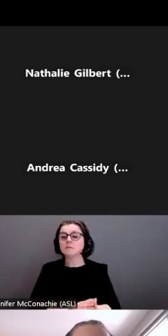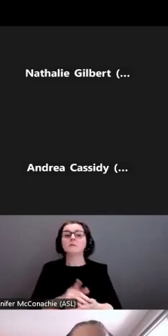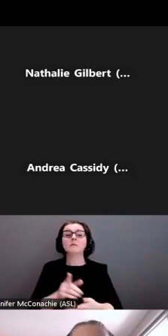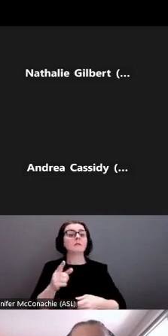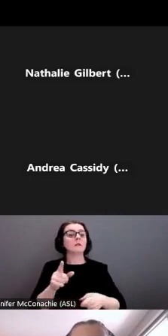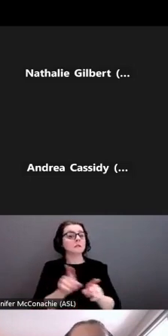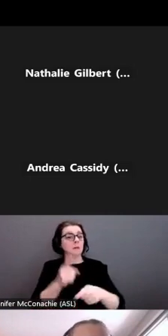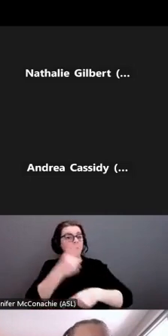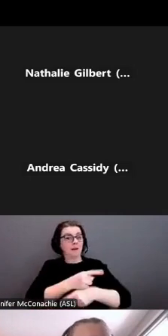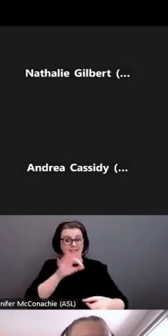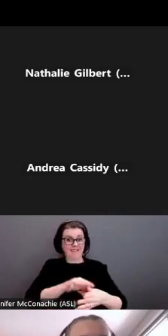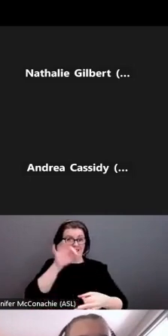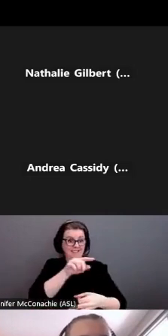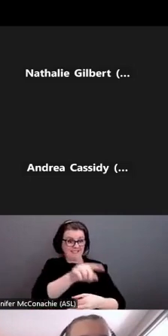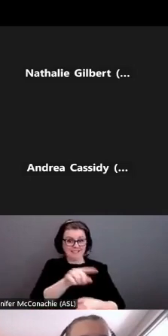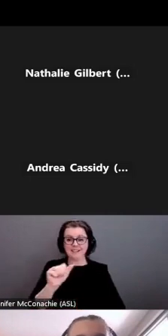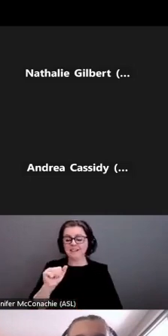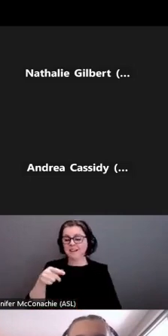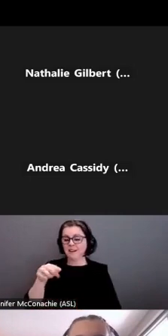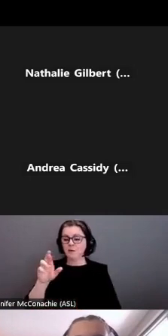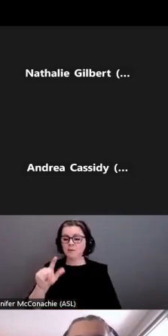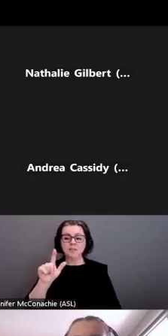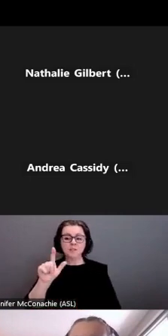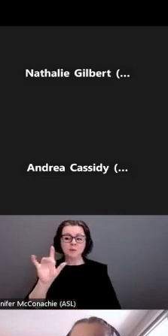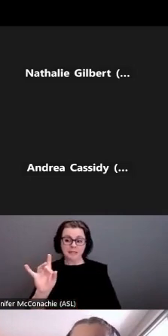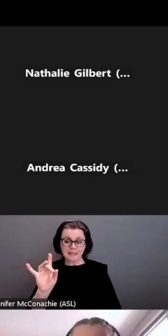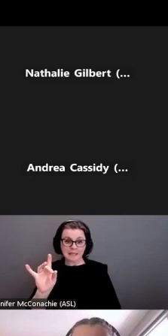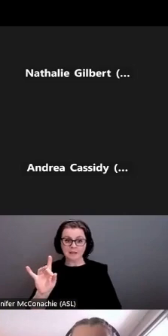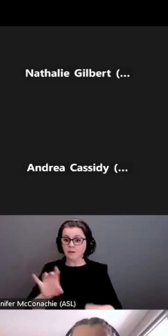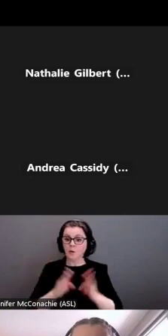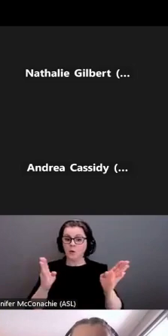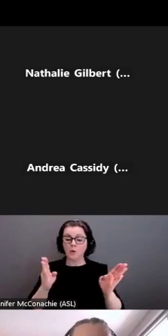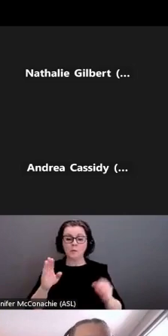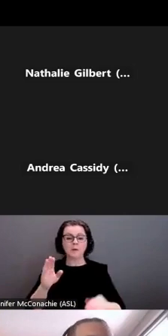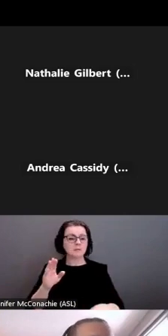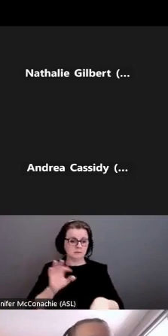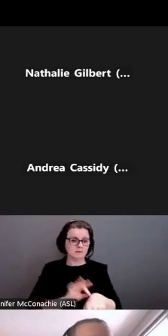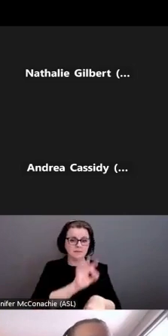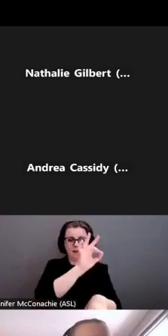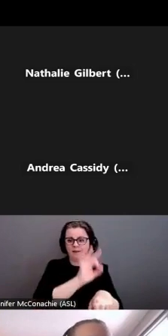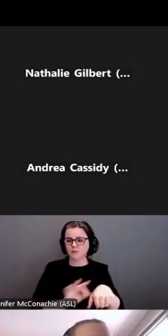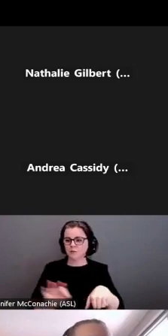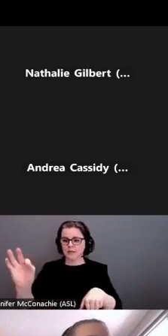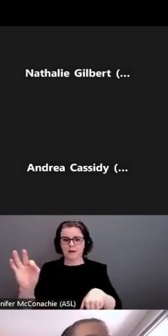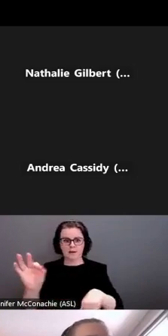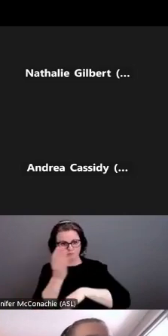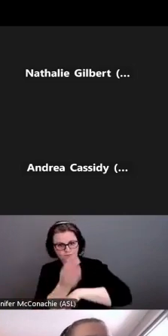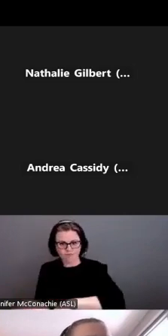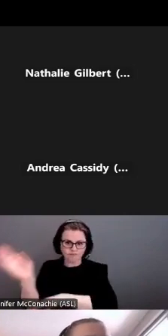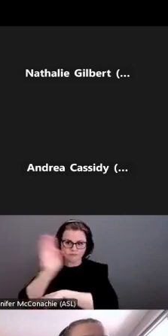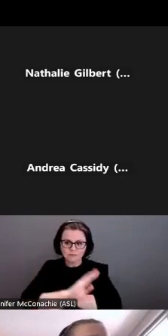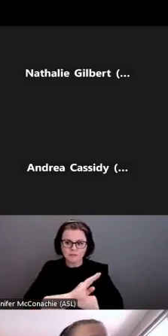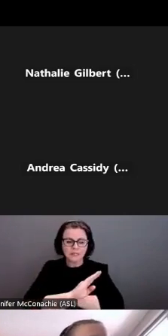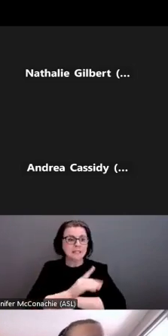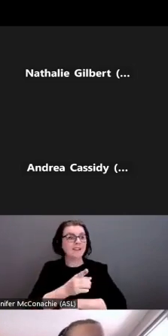polls, they are open April 28th from 9 a.m. to 9 p.m. But what happens if you are out of